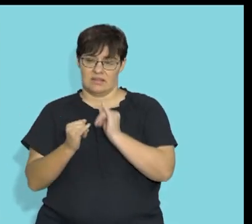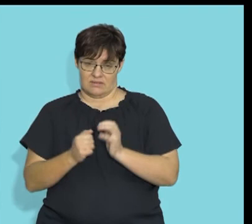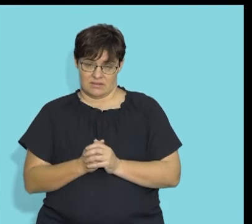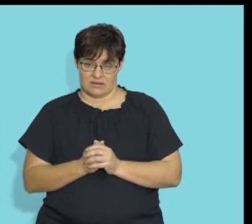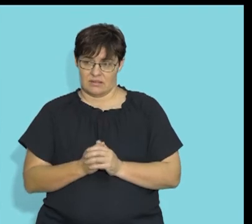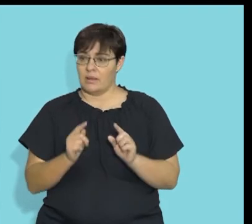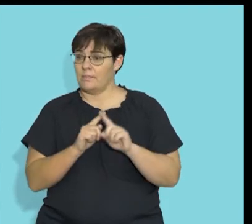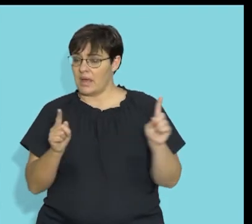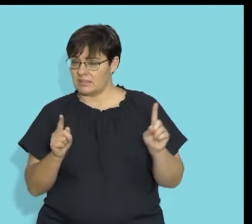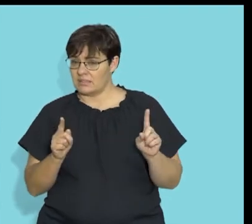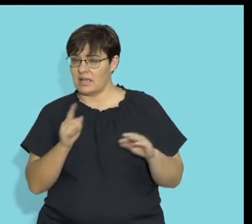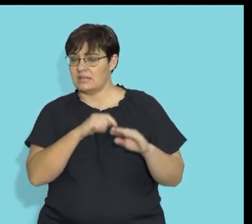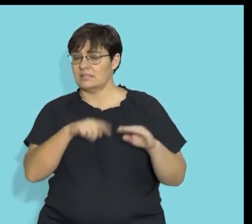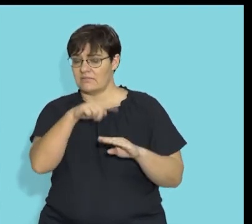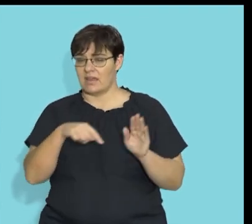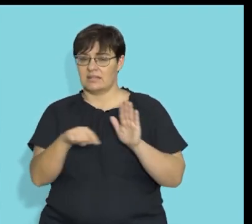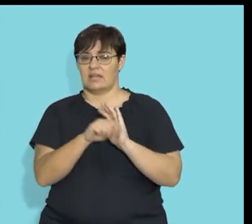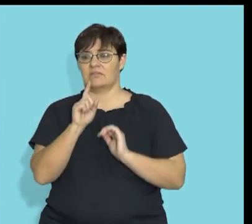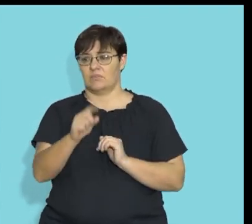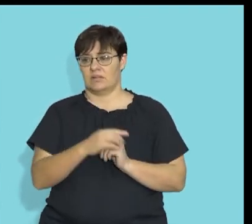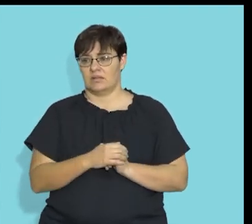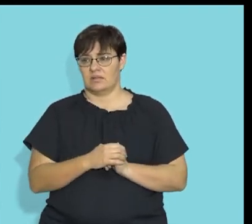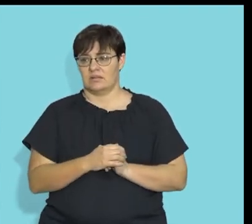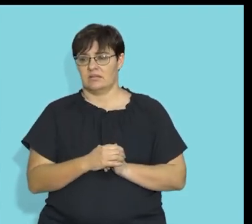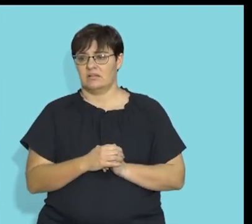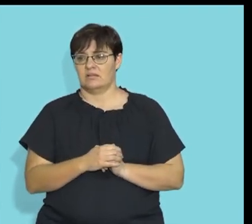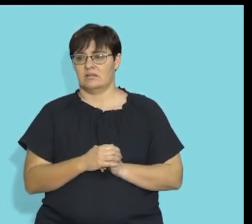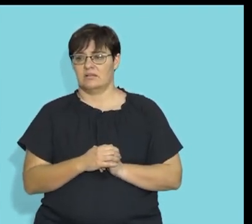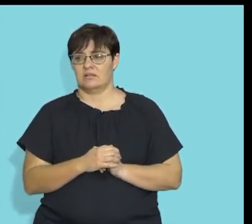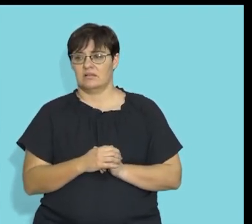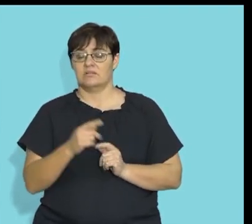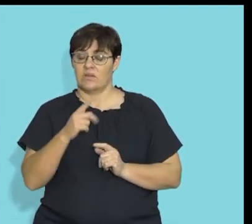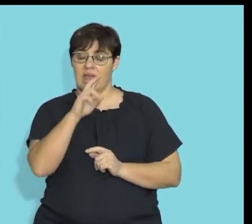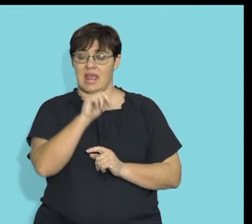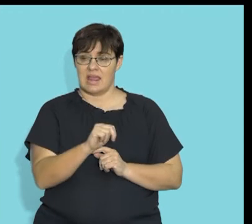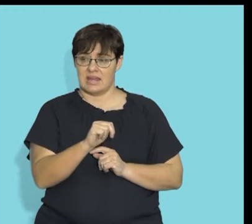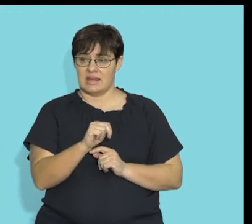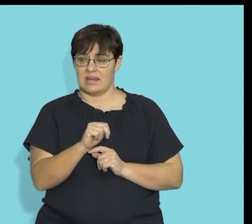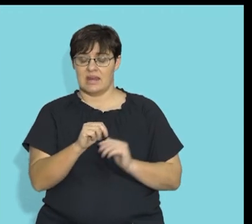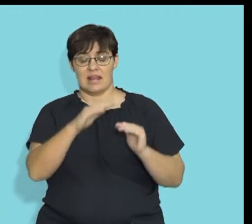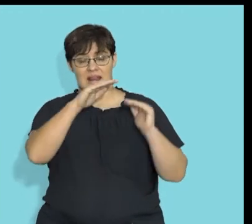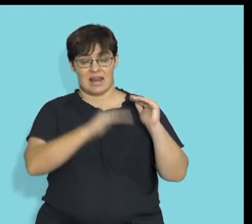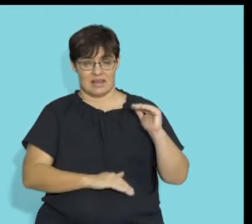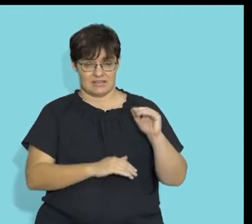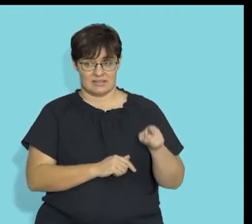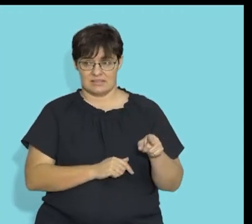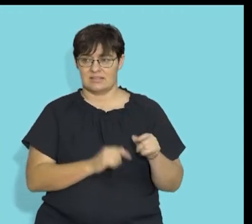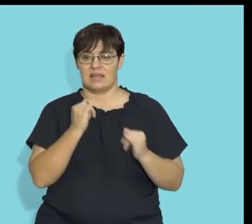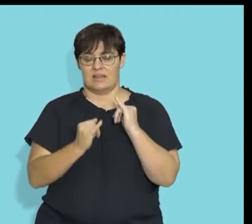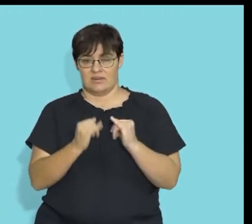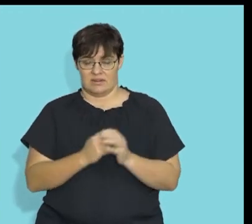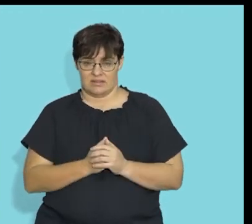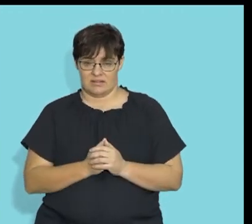negative 11, but I have to divide by negative 1, so it's going to be when n is less